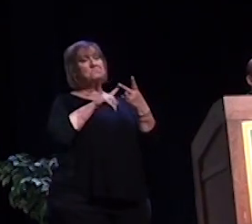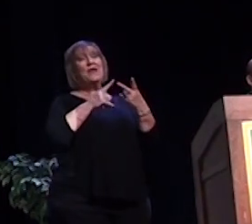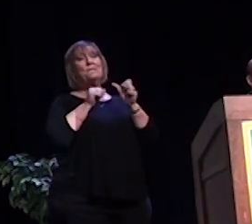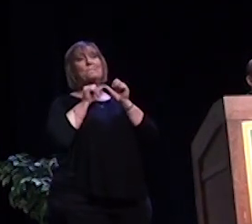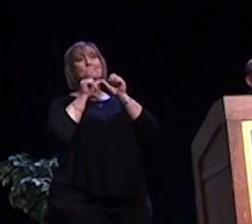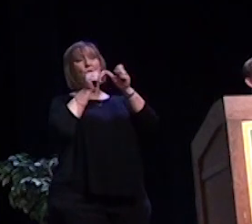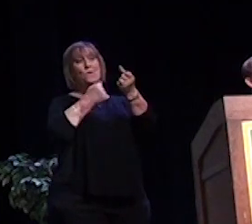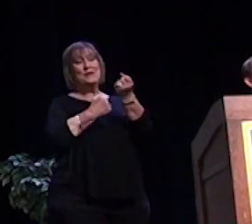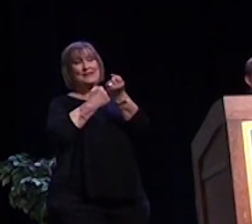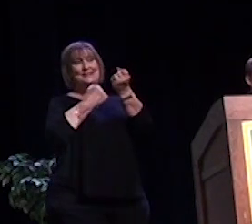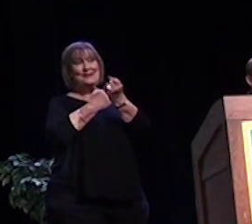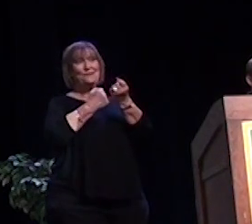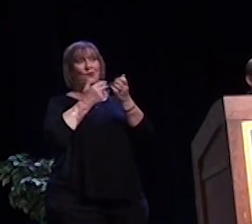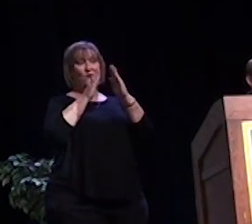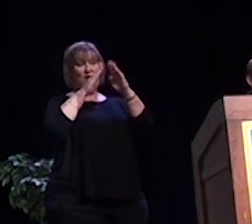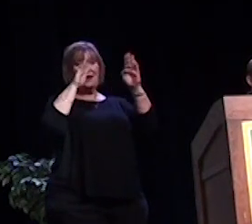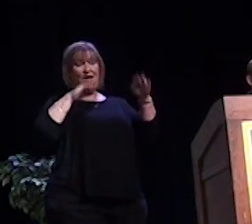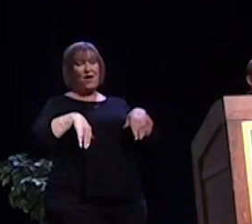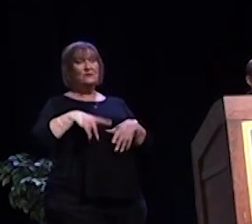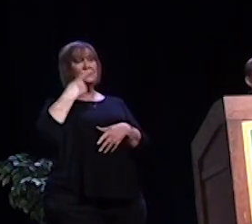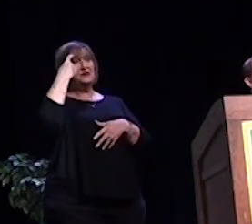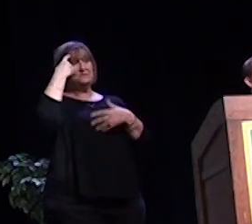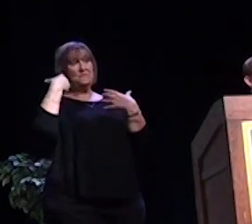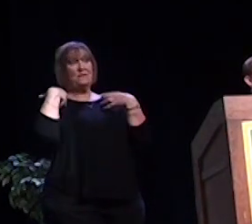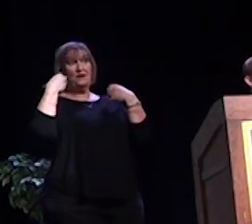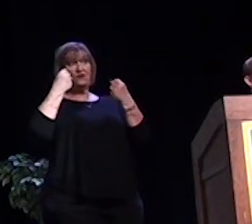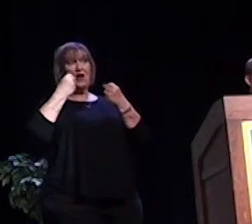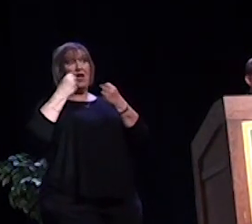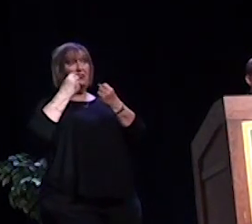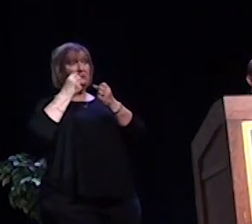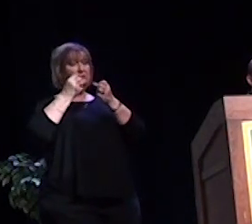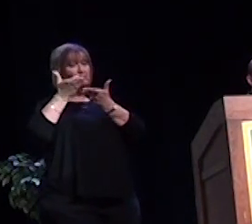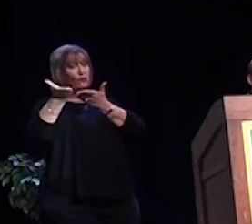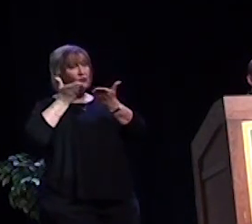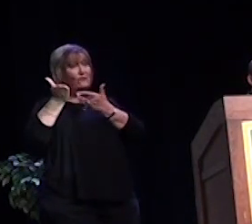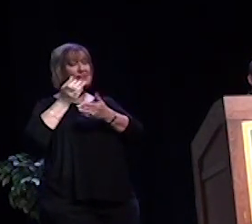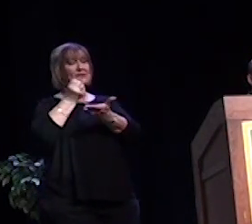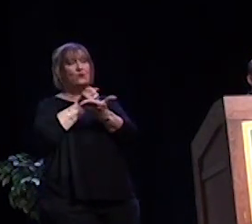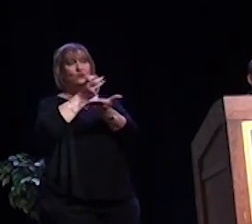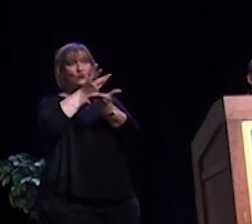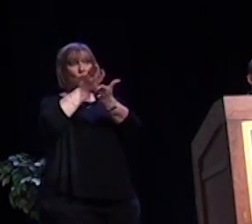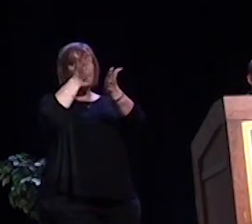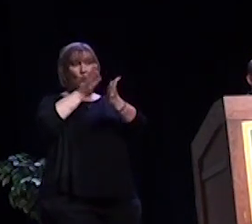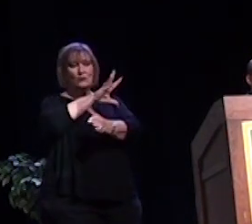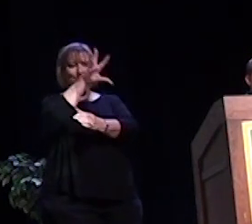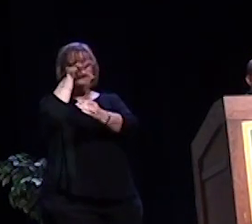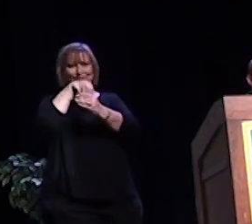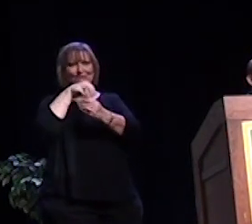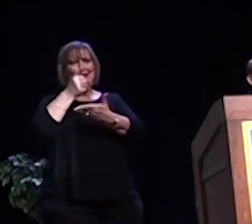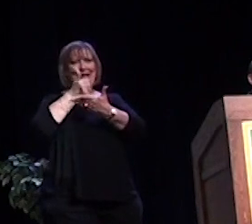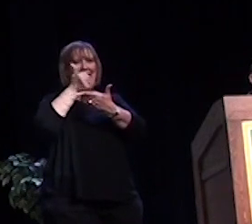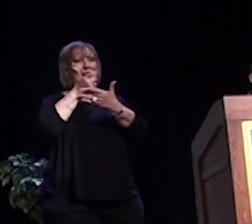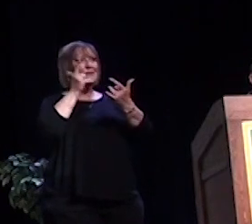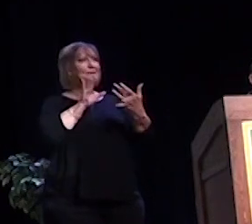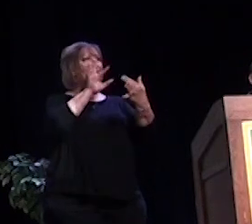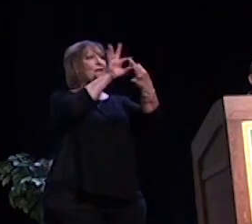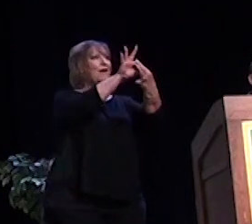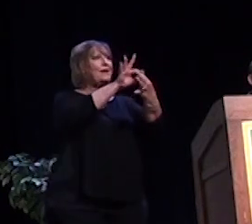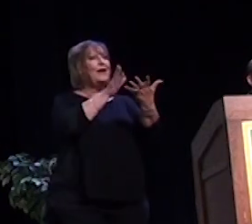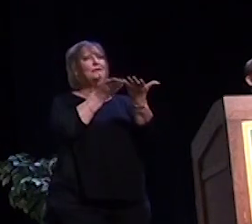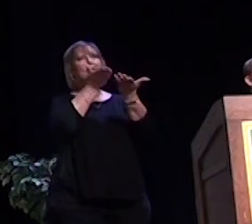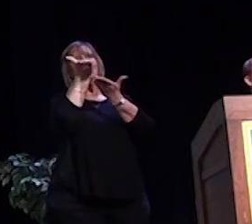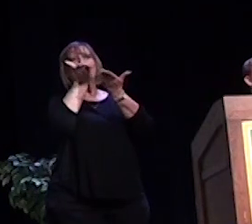in our community, mental health resources, and social workers that are critical and pivotal to connect people with services